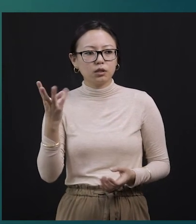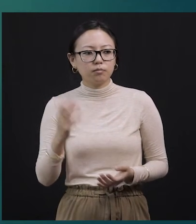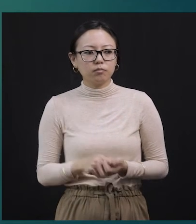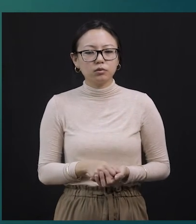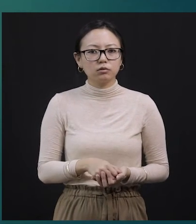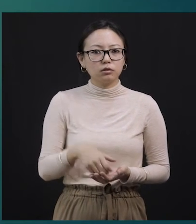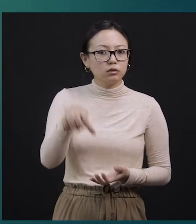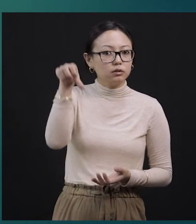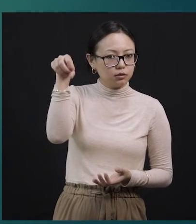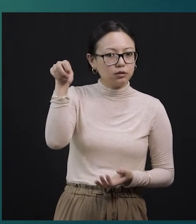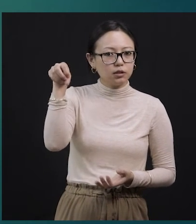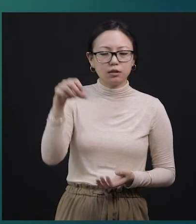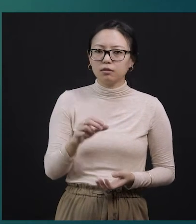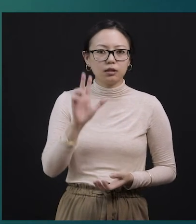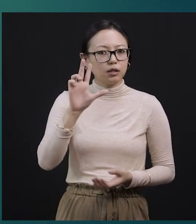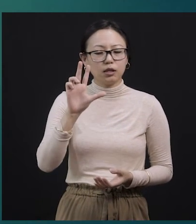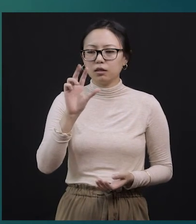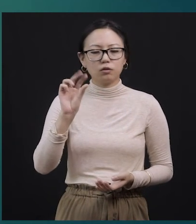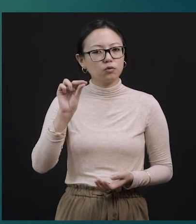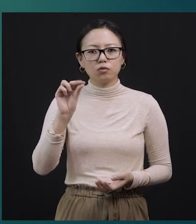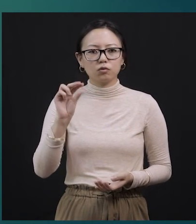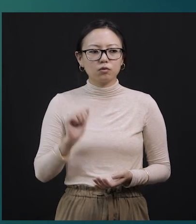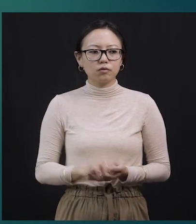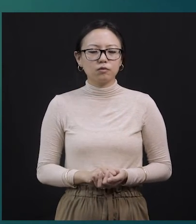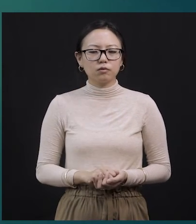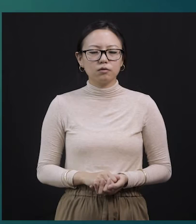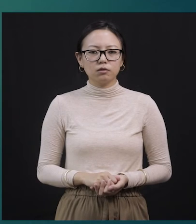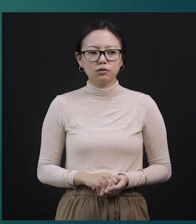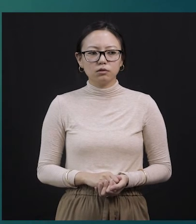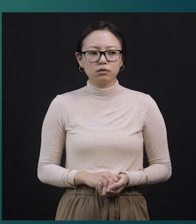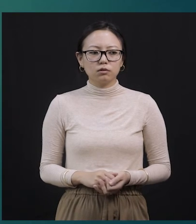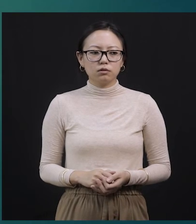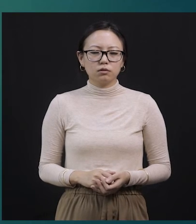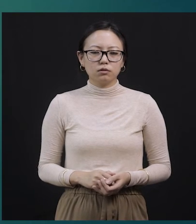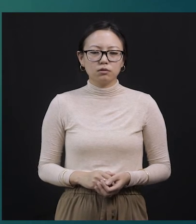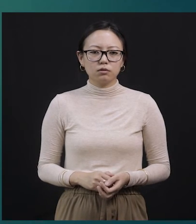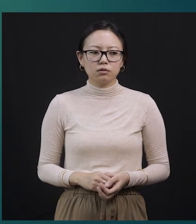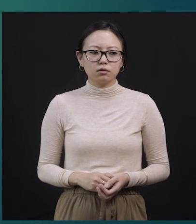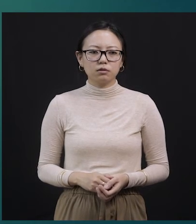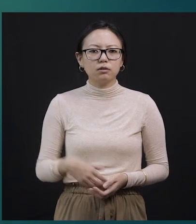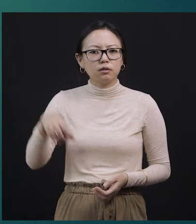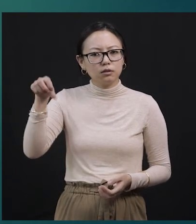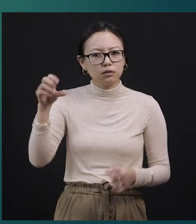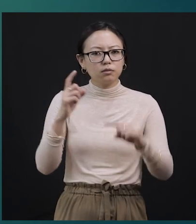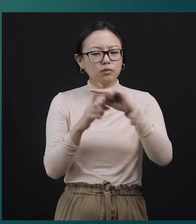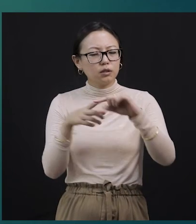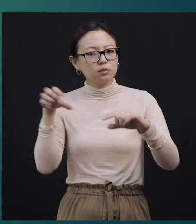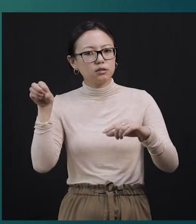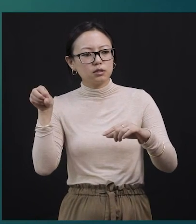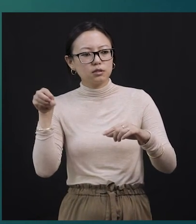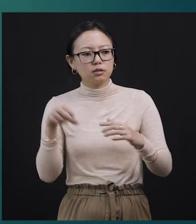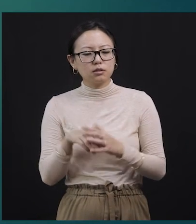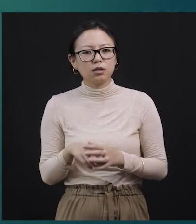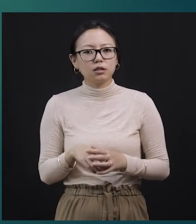9. All right. So 9 plus 8 here, 17, 7. Carry 1. Again, 9 plus 9, 18. And 1,